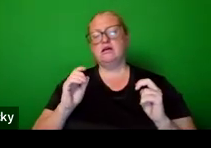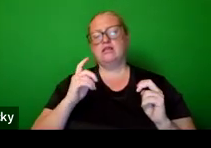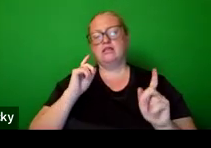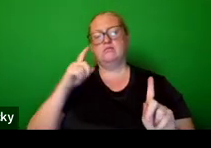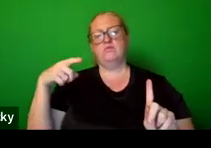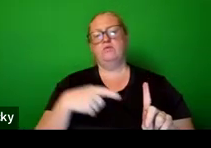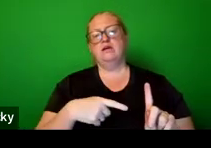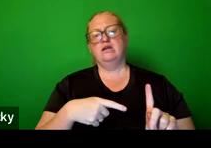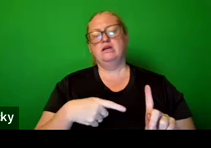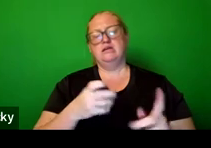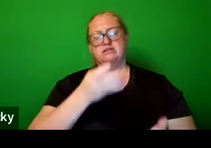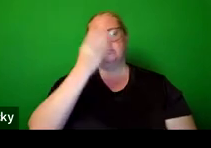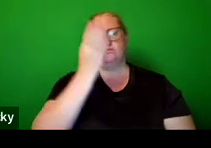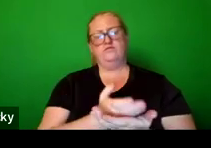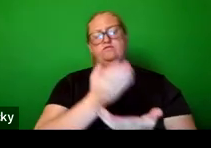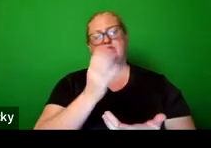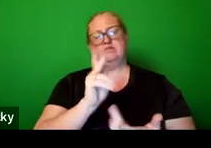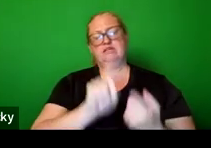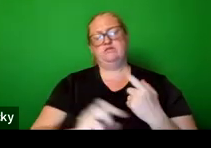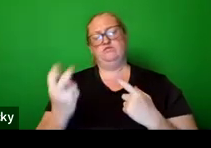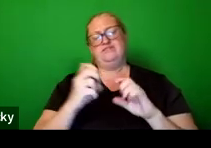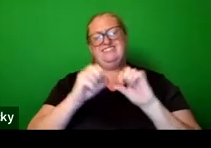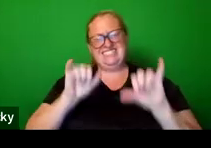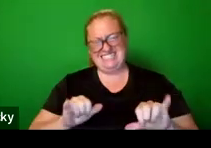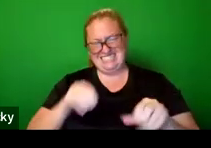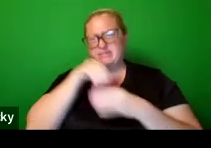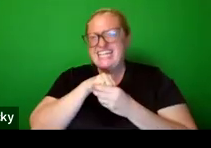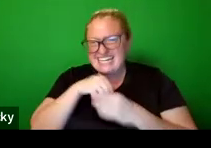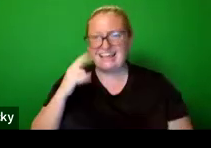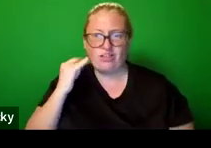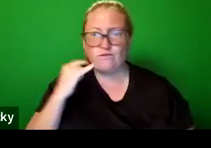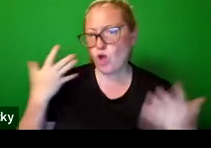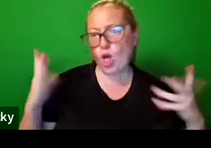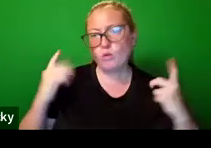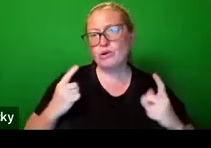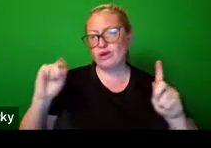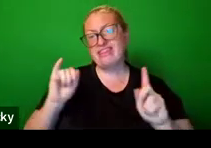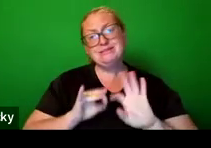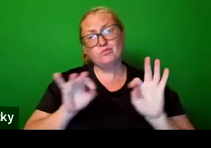K-12 system, and in California, which is also important.